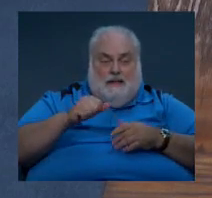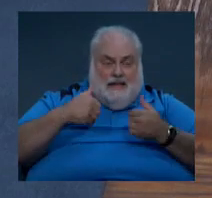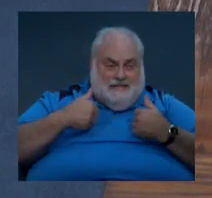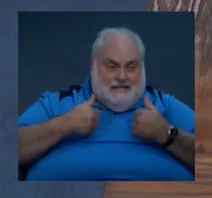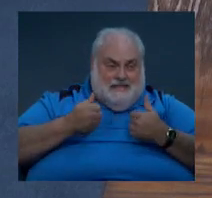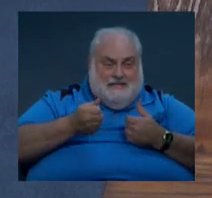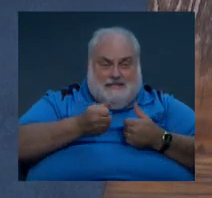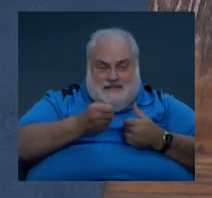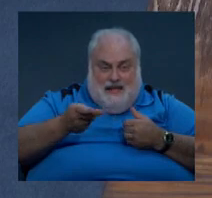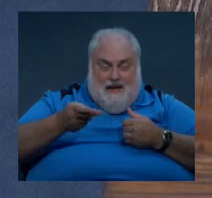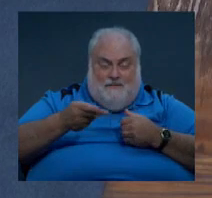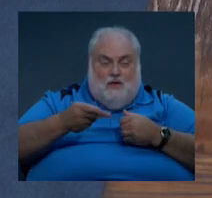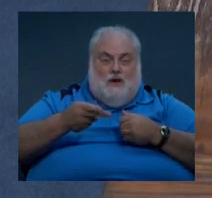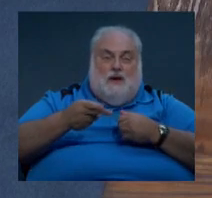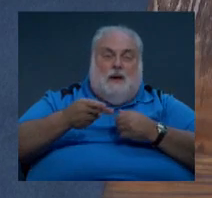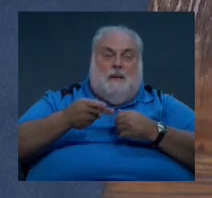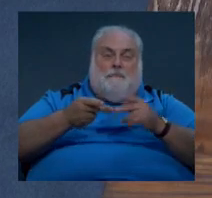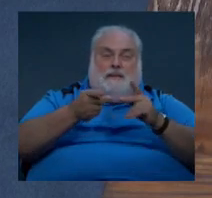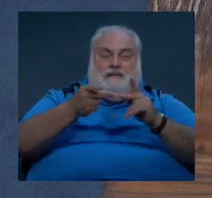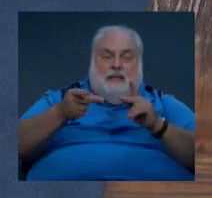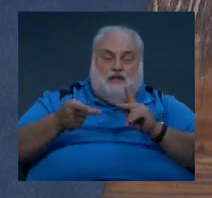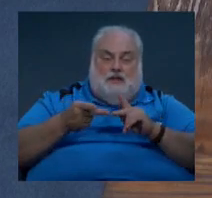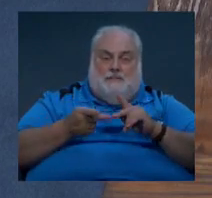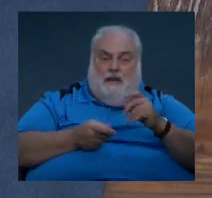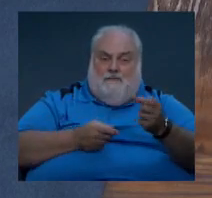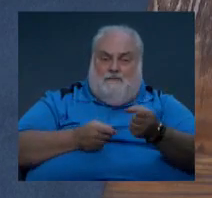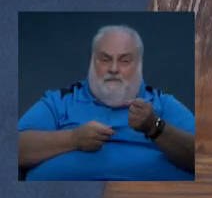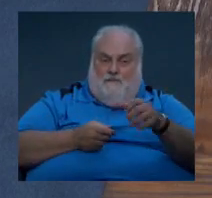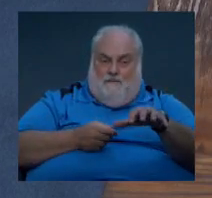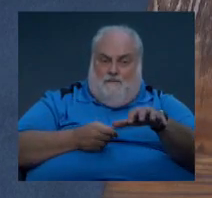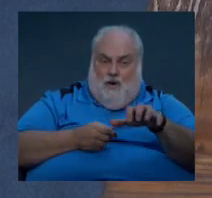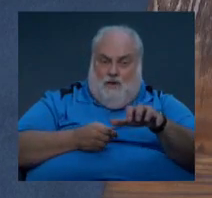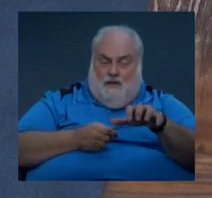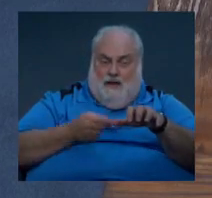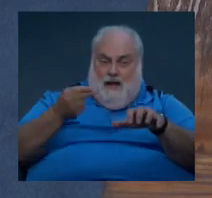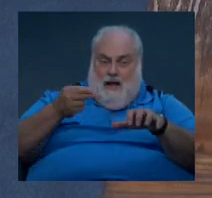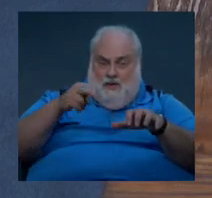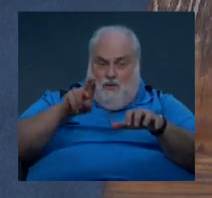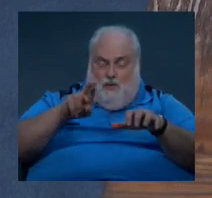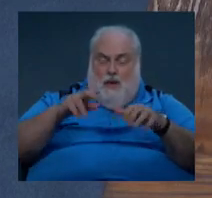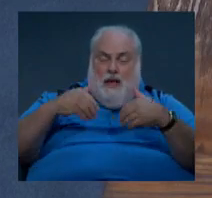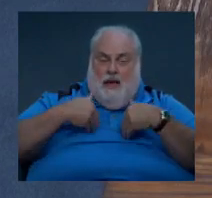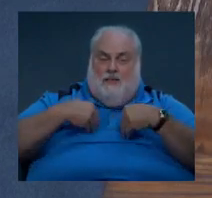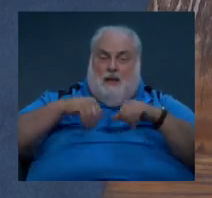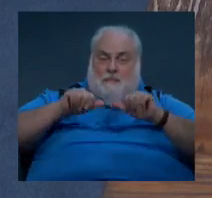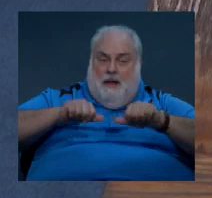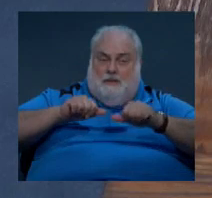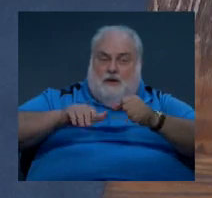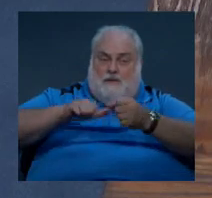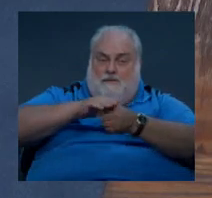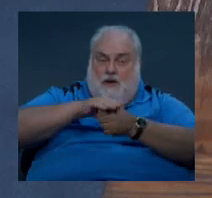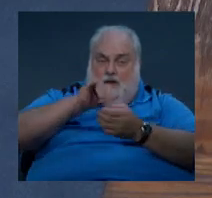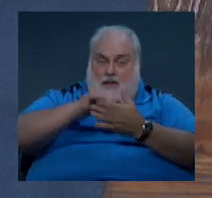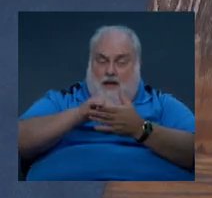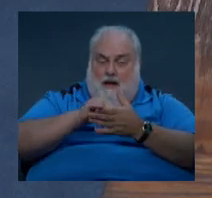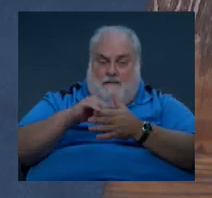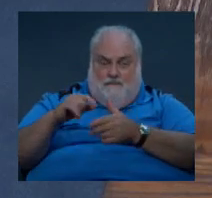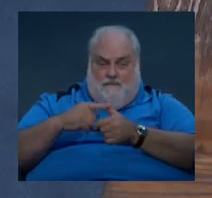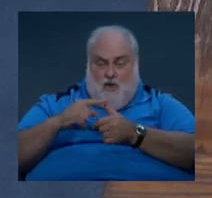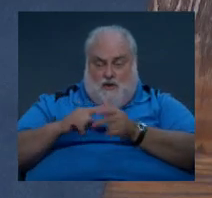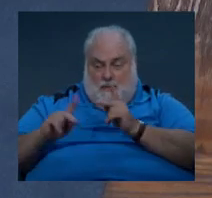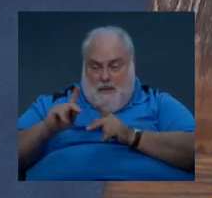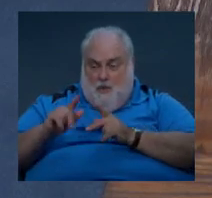So they've been frozen internally in HR. We have the ability and the approval to fill them, but we would like to place all